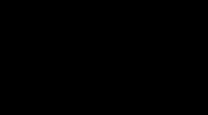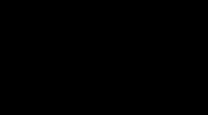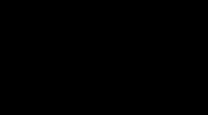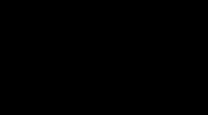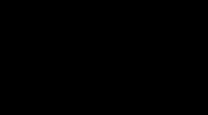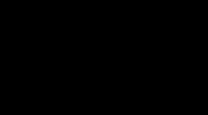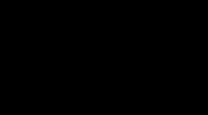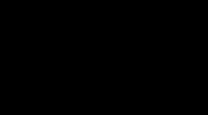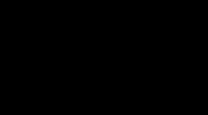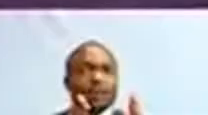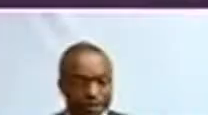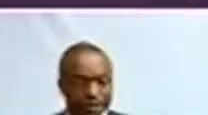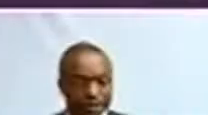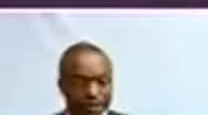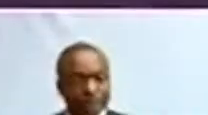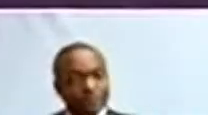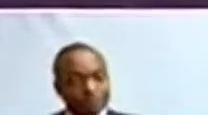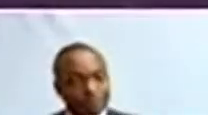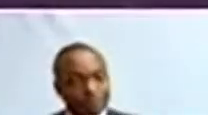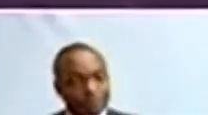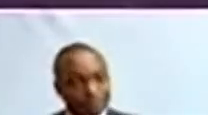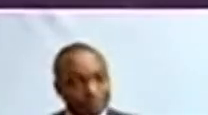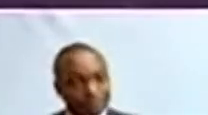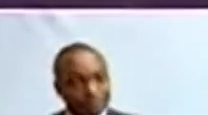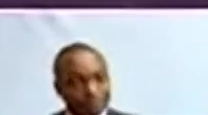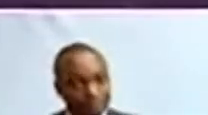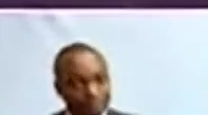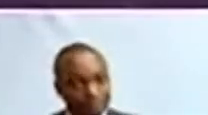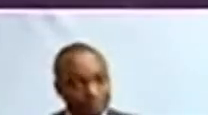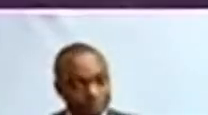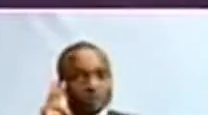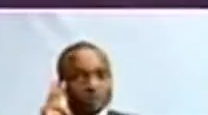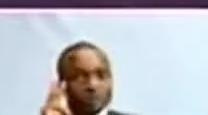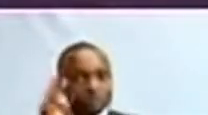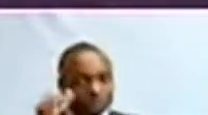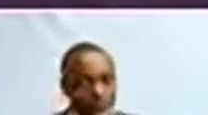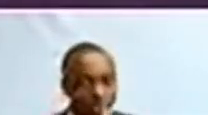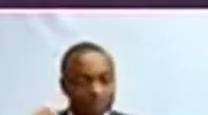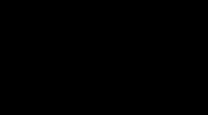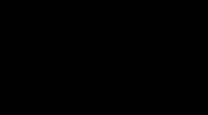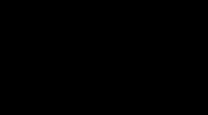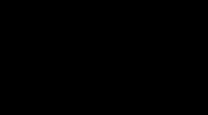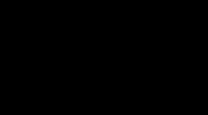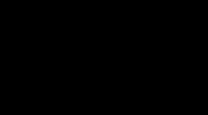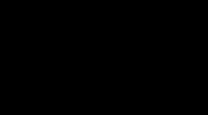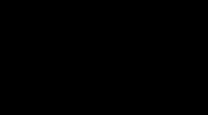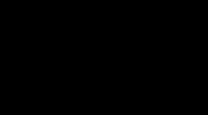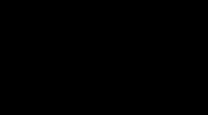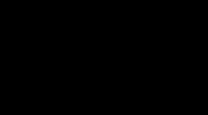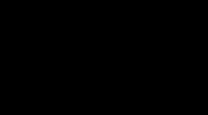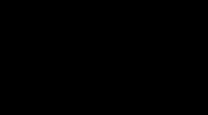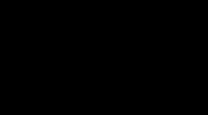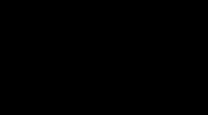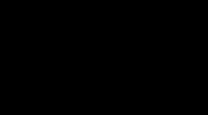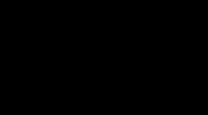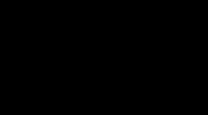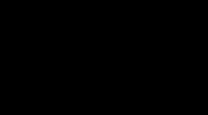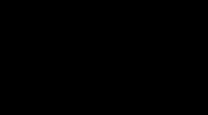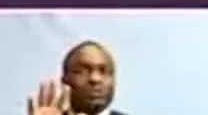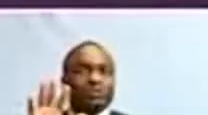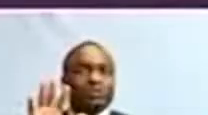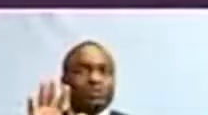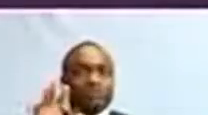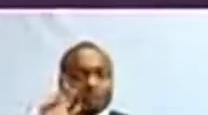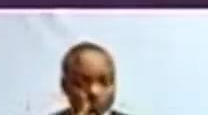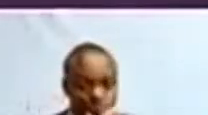state of Bodies, which started end of June, be concluding their meetings in 2020, considering